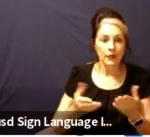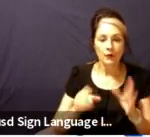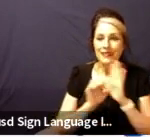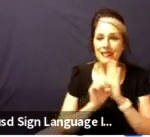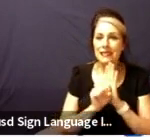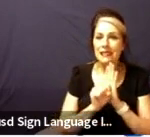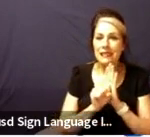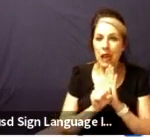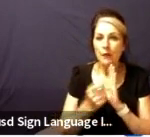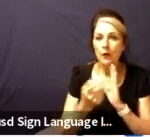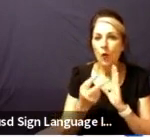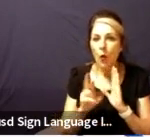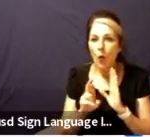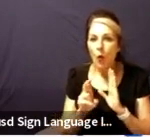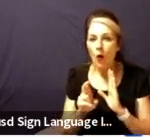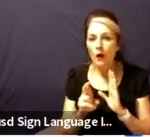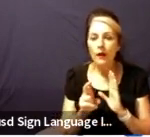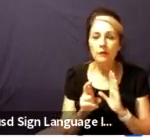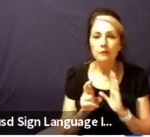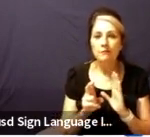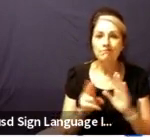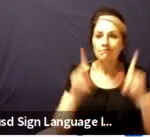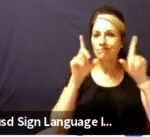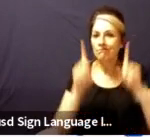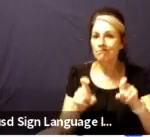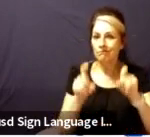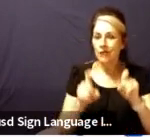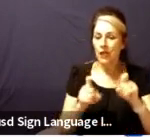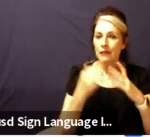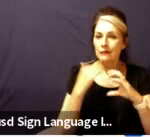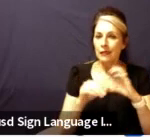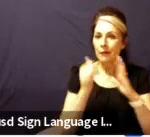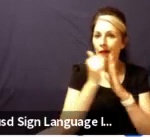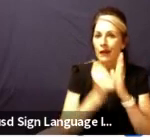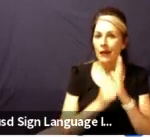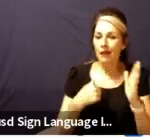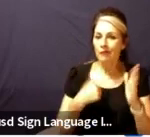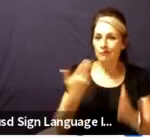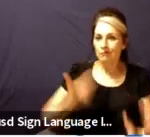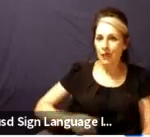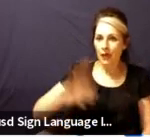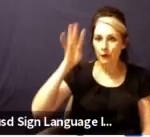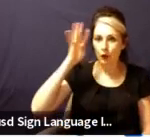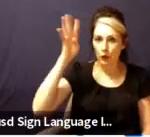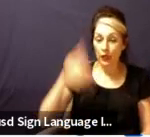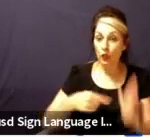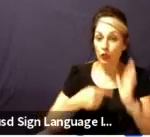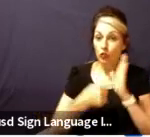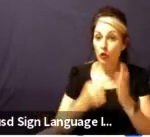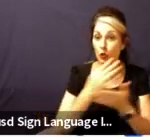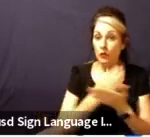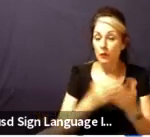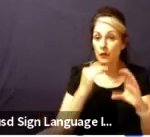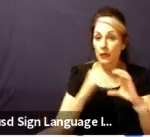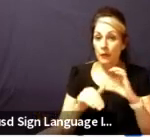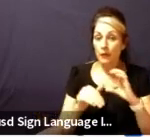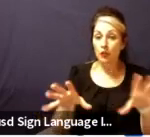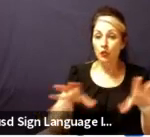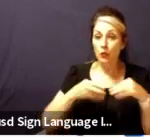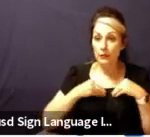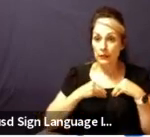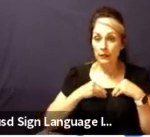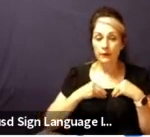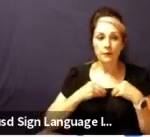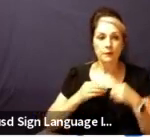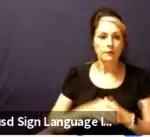or a test email account that I've created to show you some of the emails you would receive.